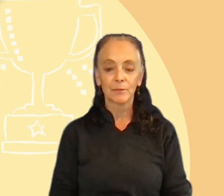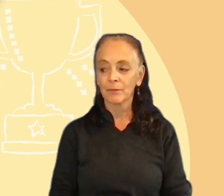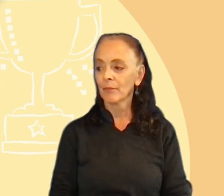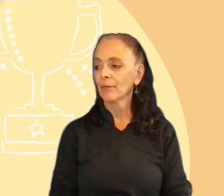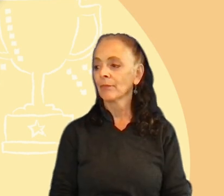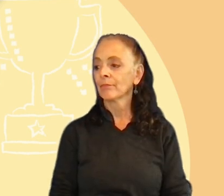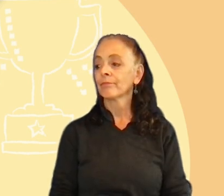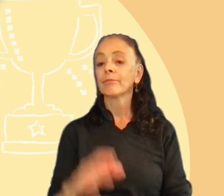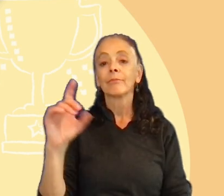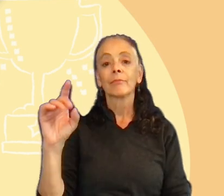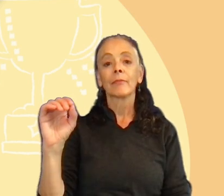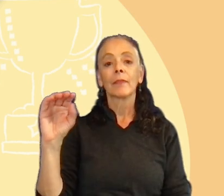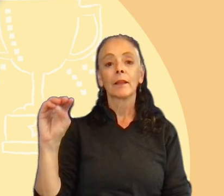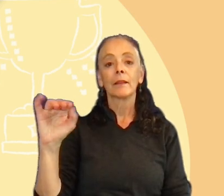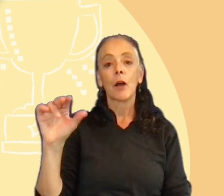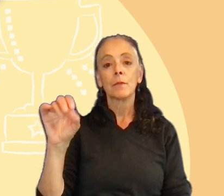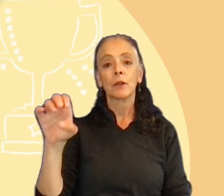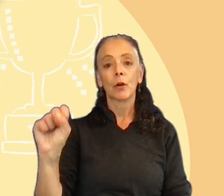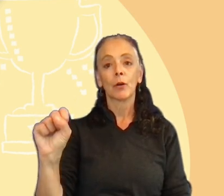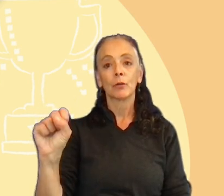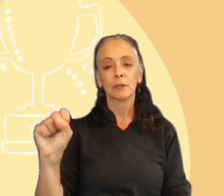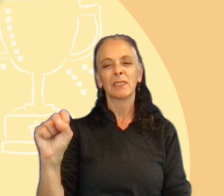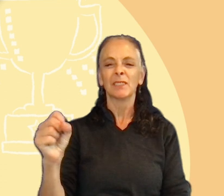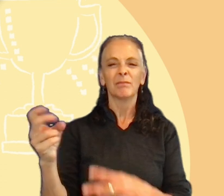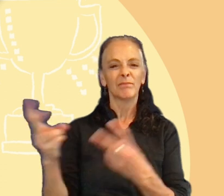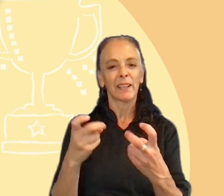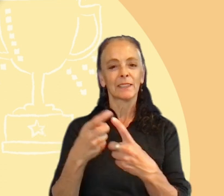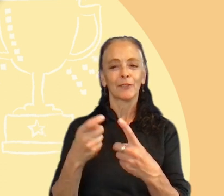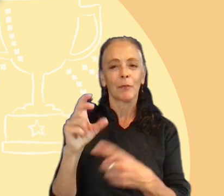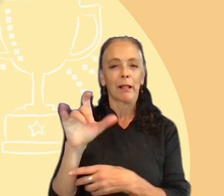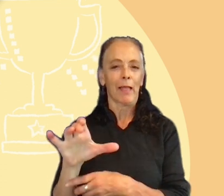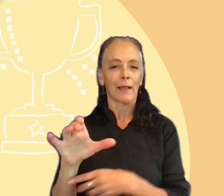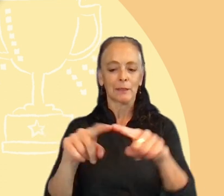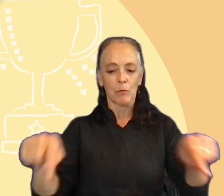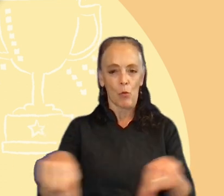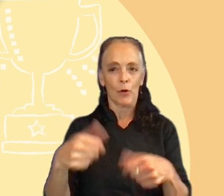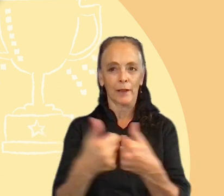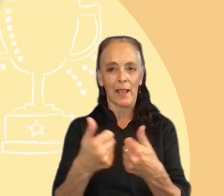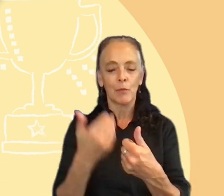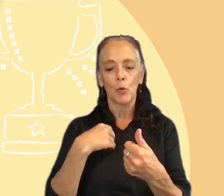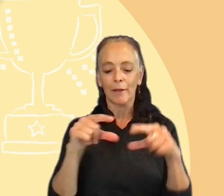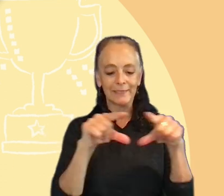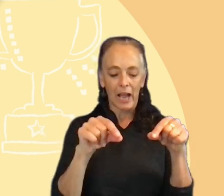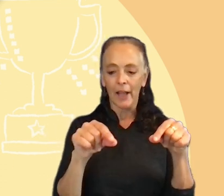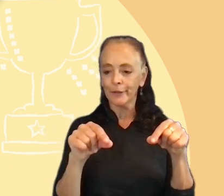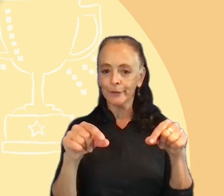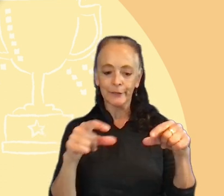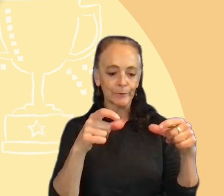uh about dominoes dominus is based on the classic board game where you have to match the tiles with